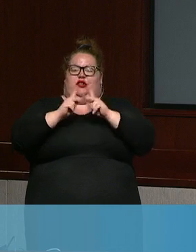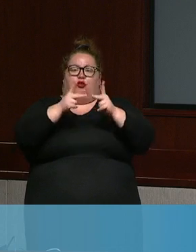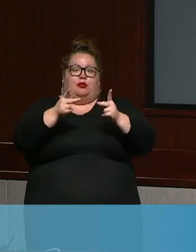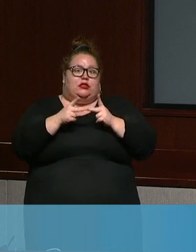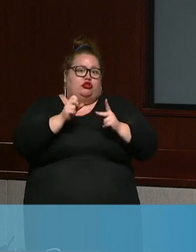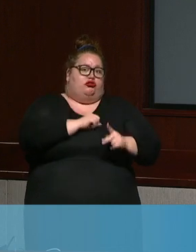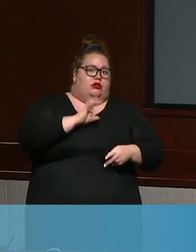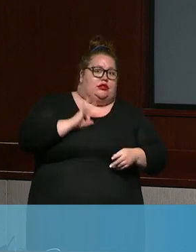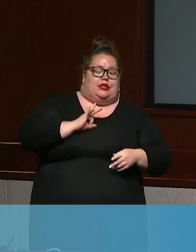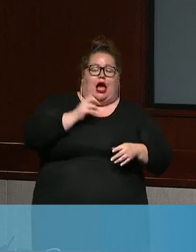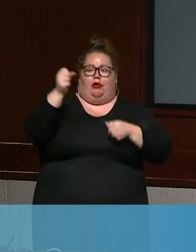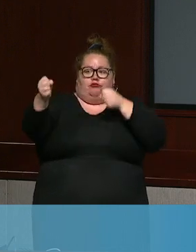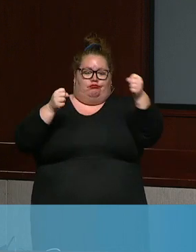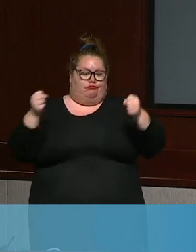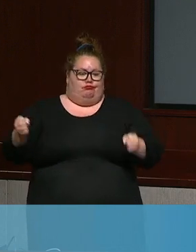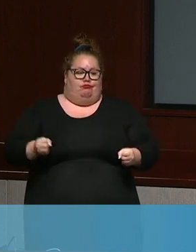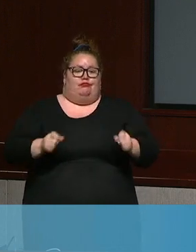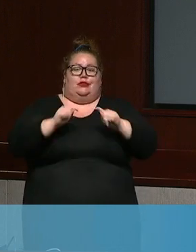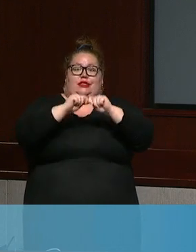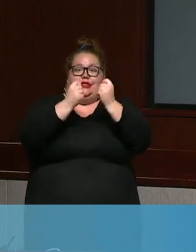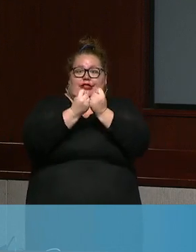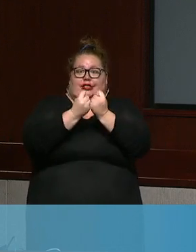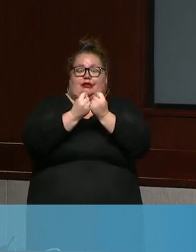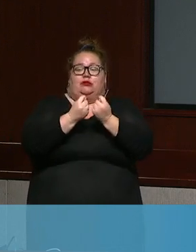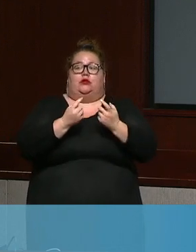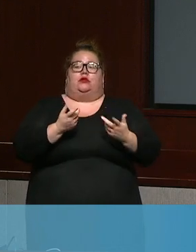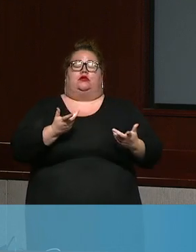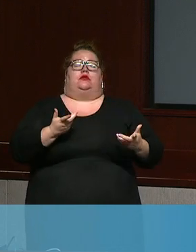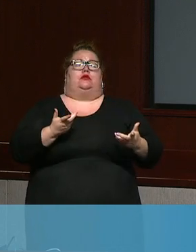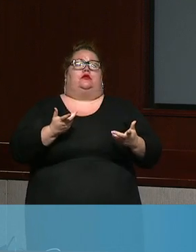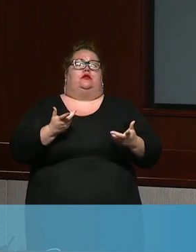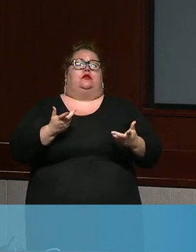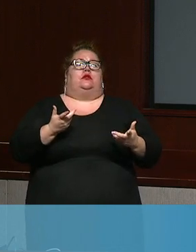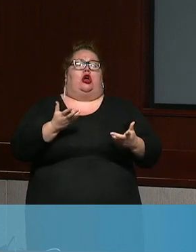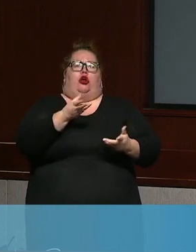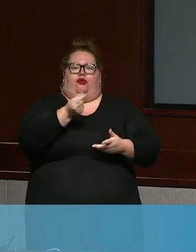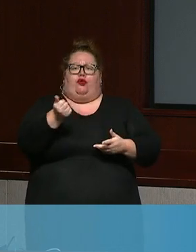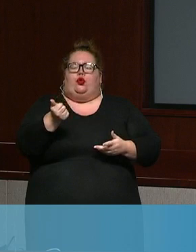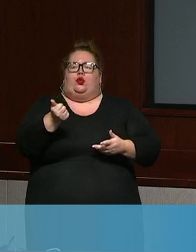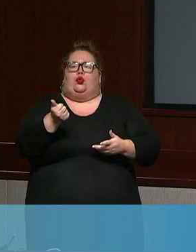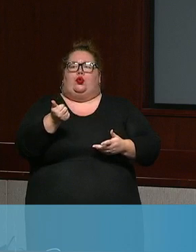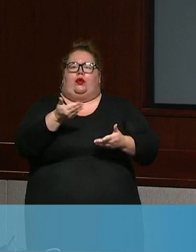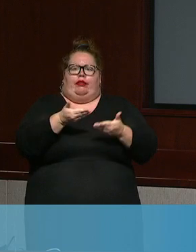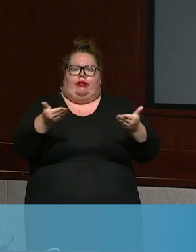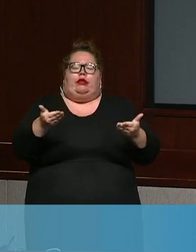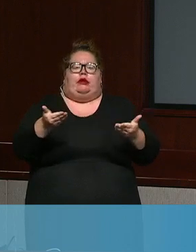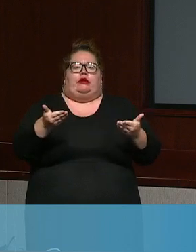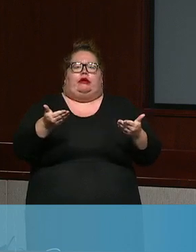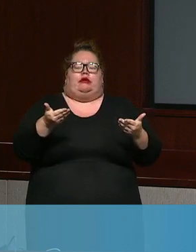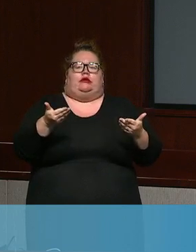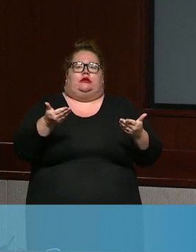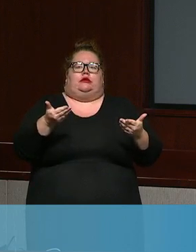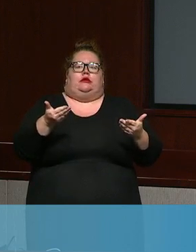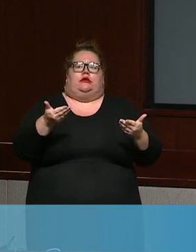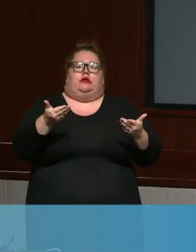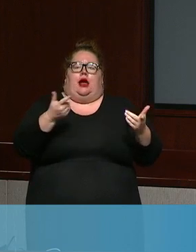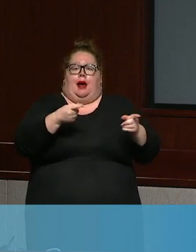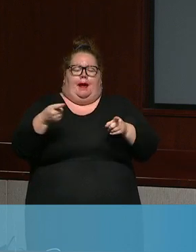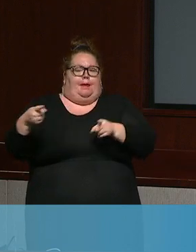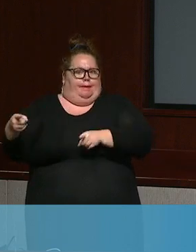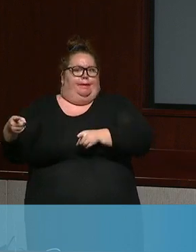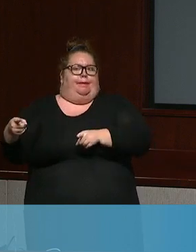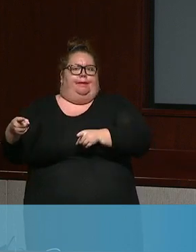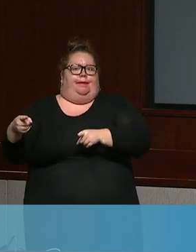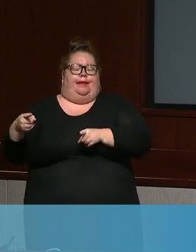following up with them, as well as their close contacts. A couple of things have happened, in that interim as we were